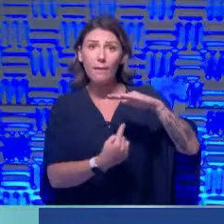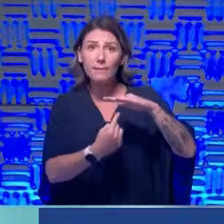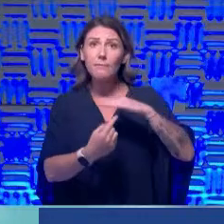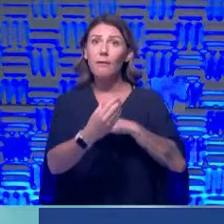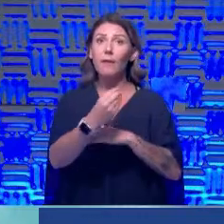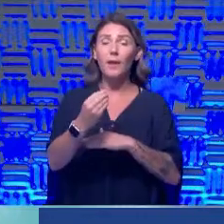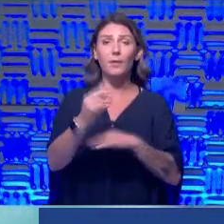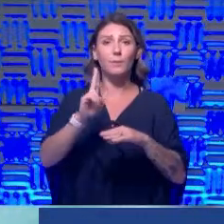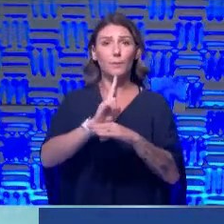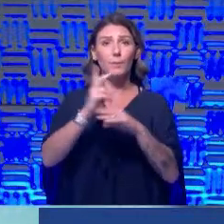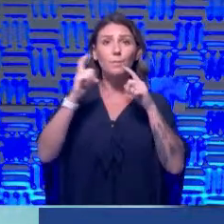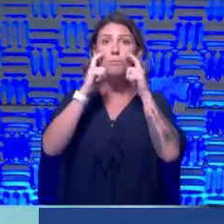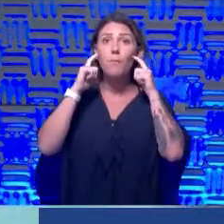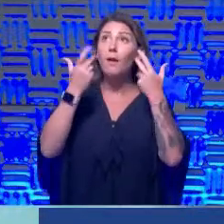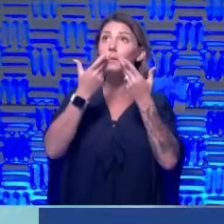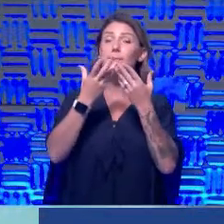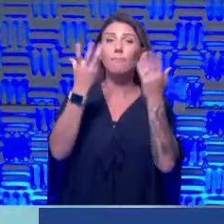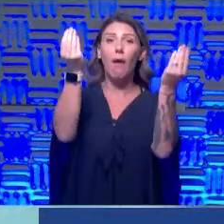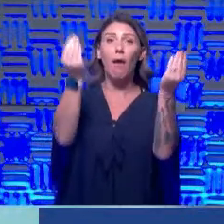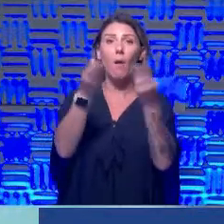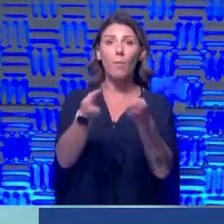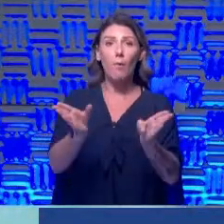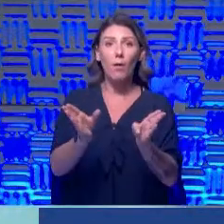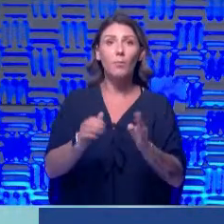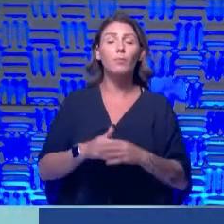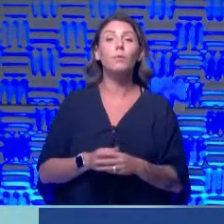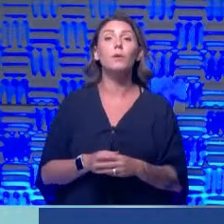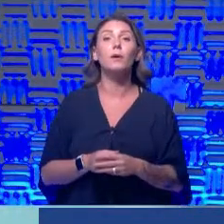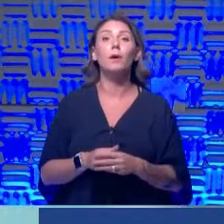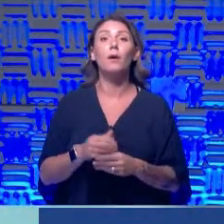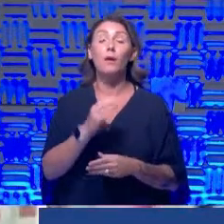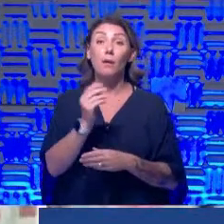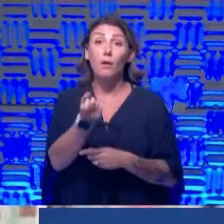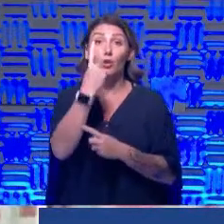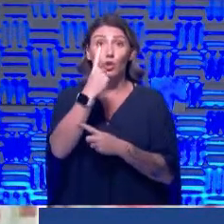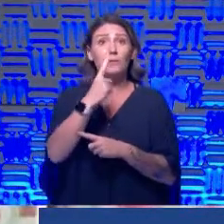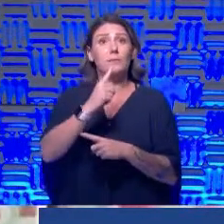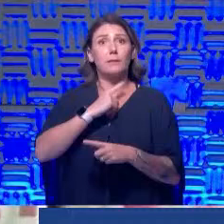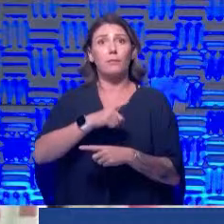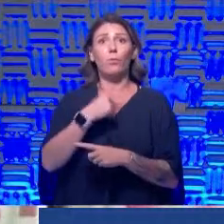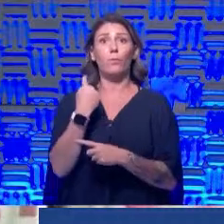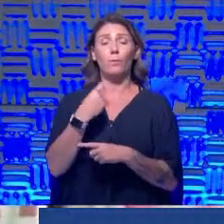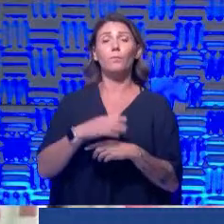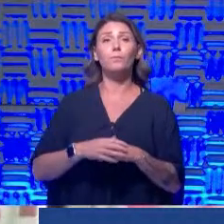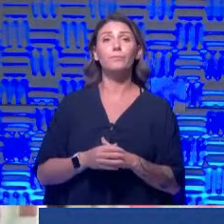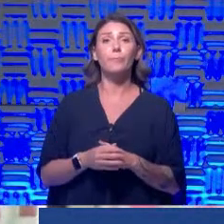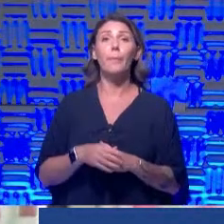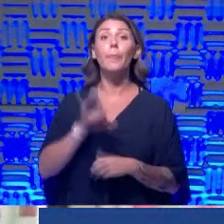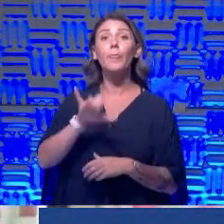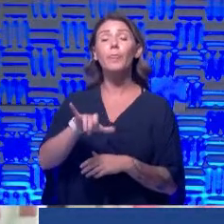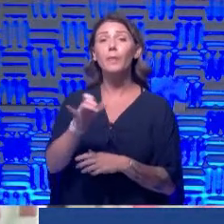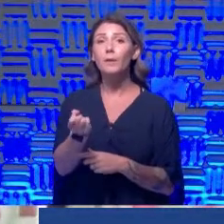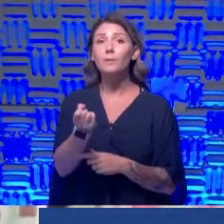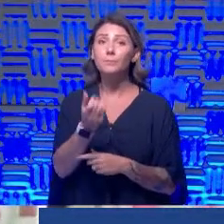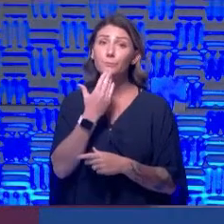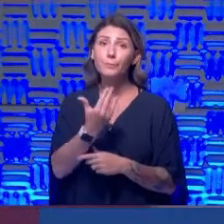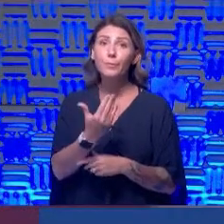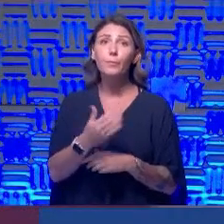and wearing masks in public and taking it seriously. So that's good.